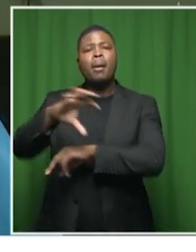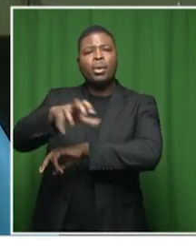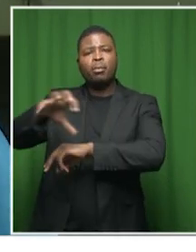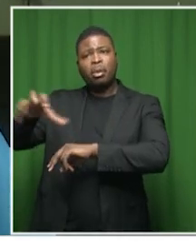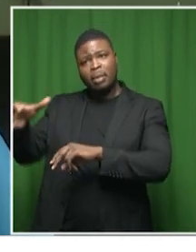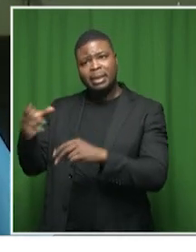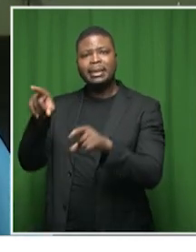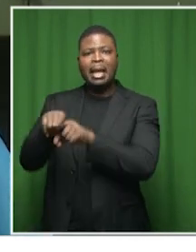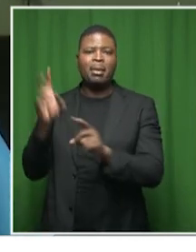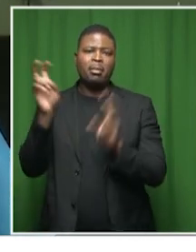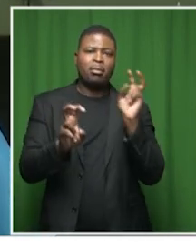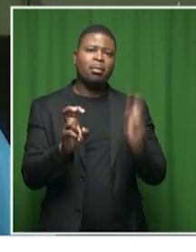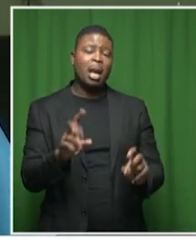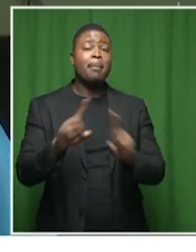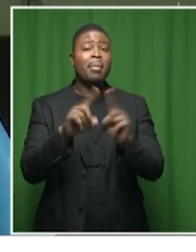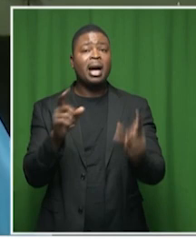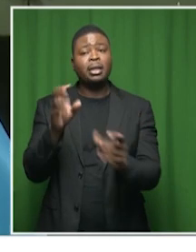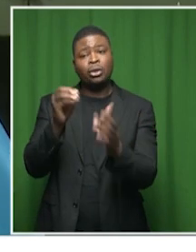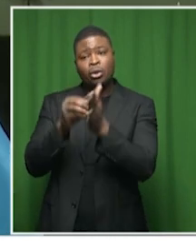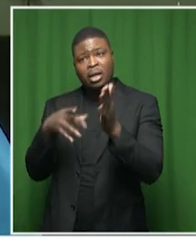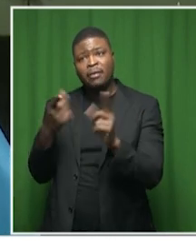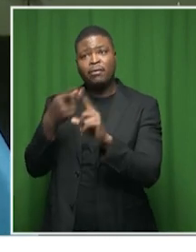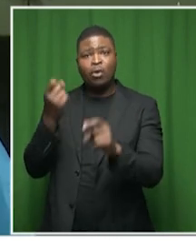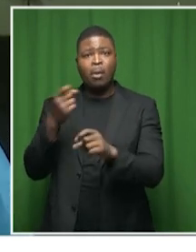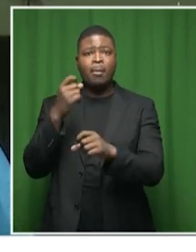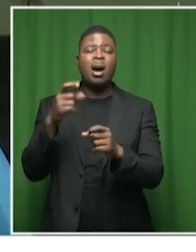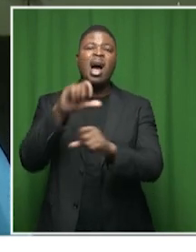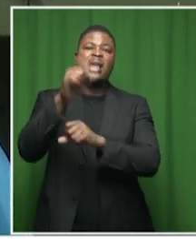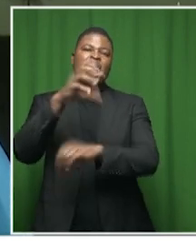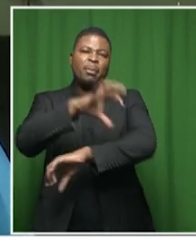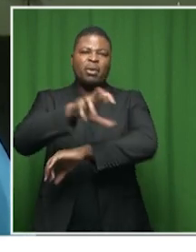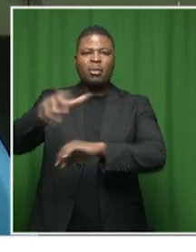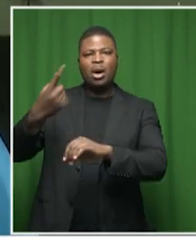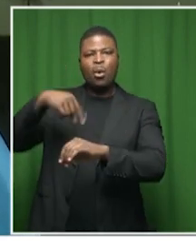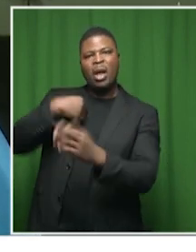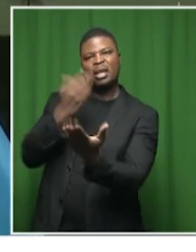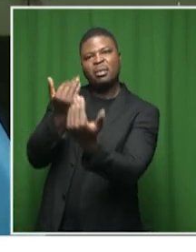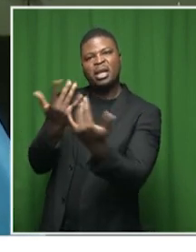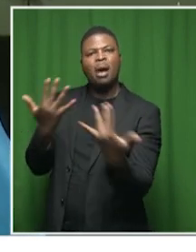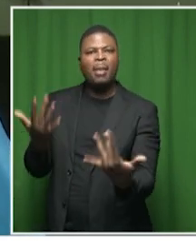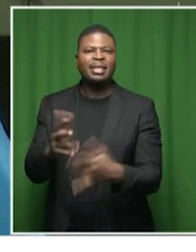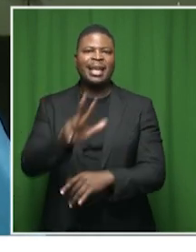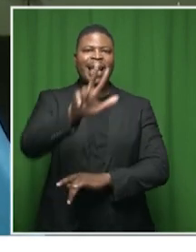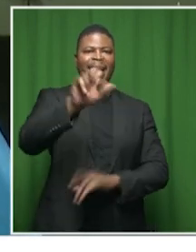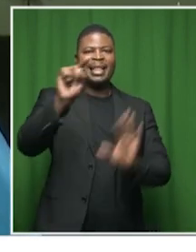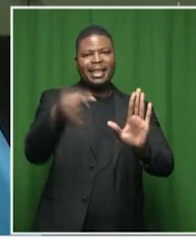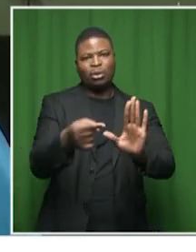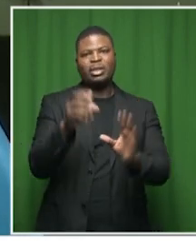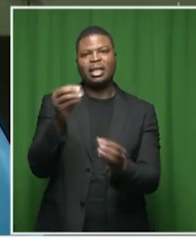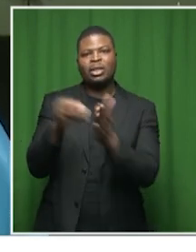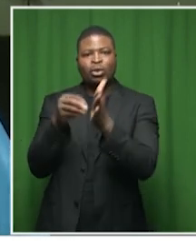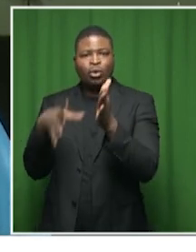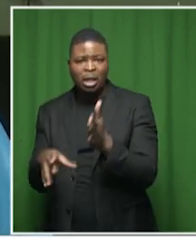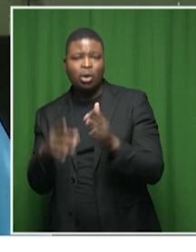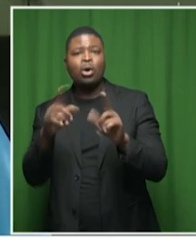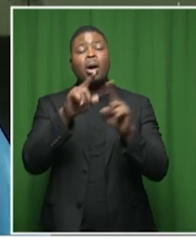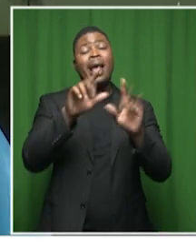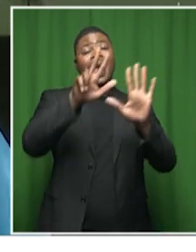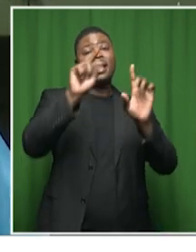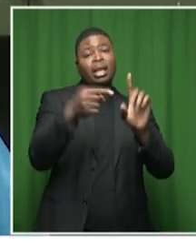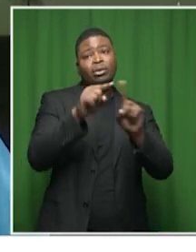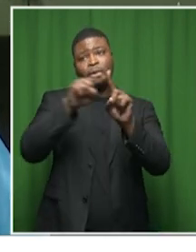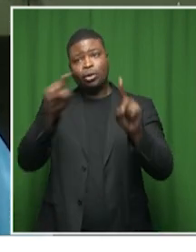provinces. And the ones that come from the other provinces, in total, we're expecting almost 8,500 to 10,000. But what is registered at the